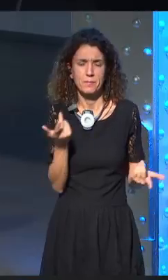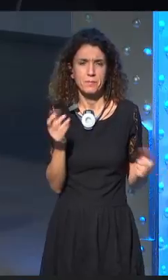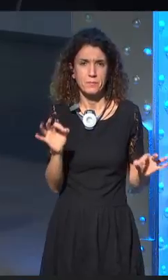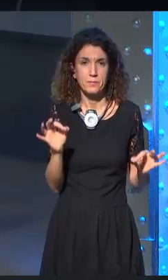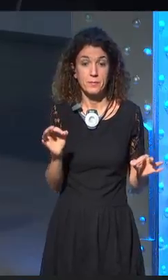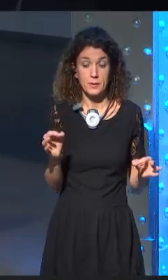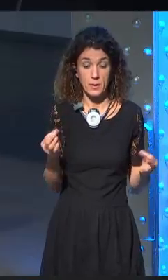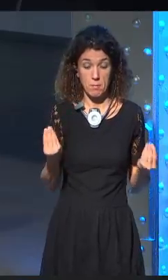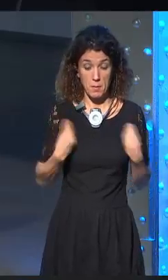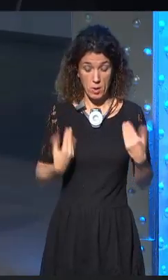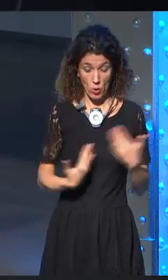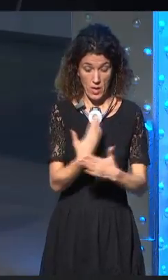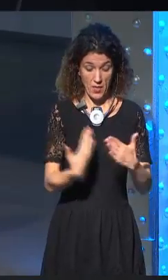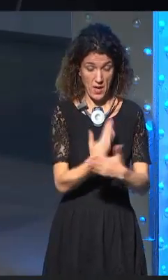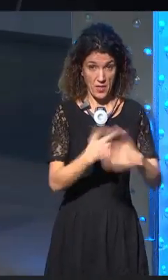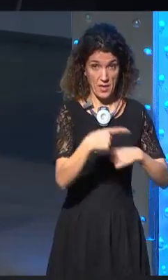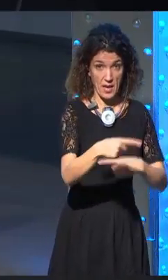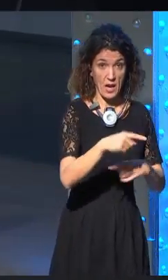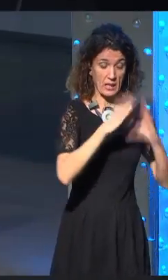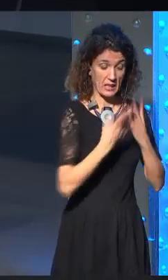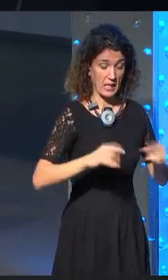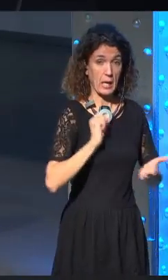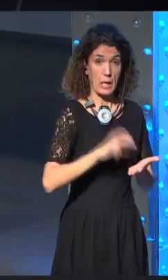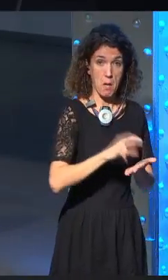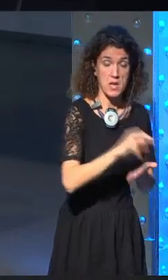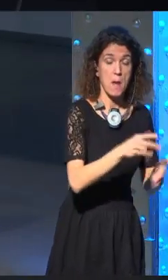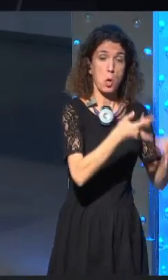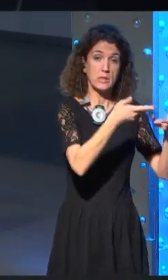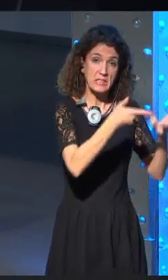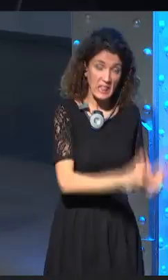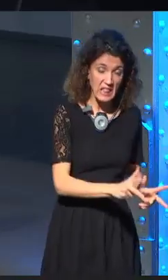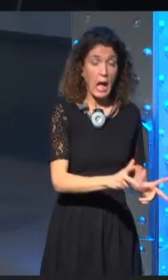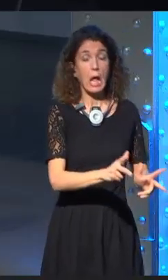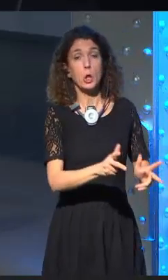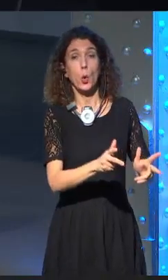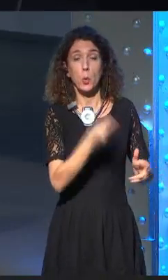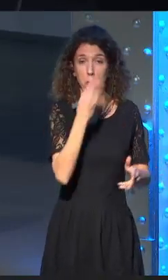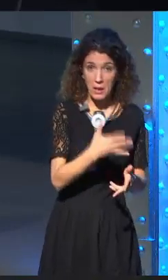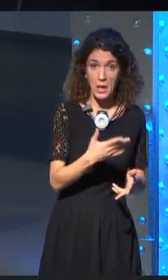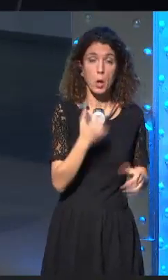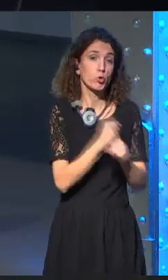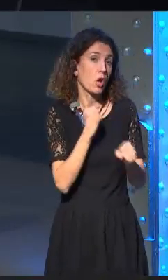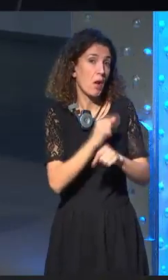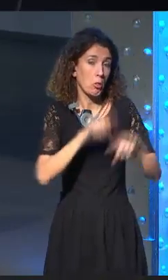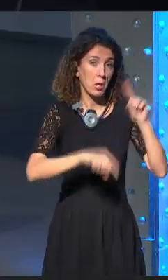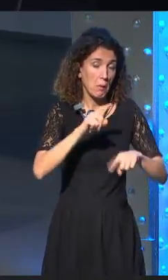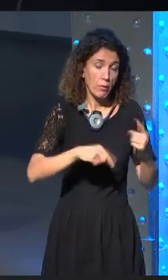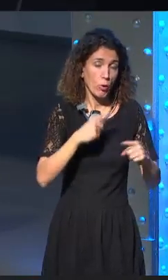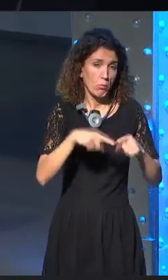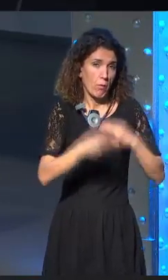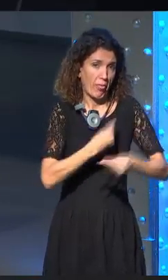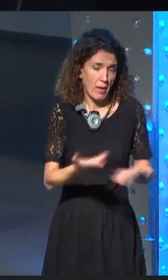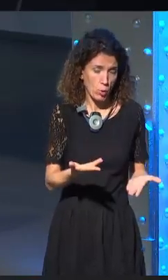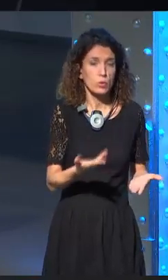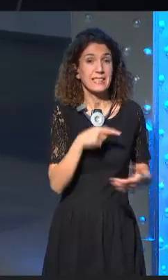lives on Earth, whether we're walking around or sitting here on these chairs or you're at work, whatever you're doing, you're opposing